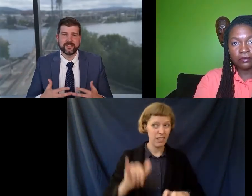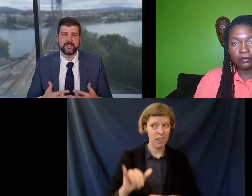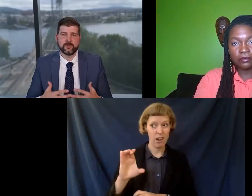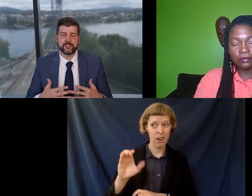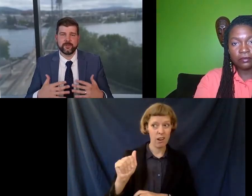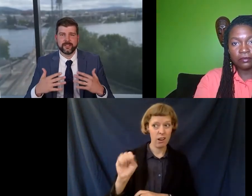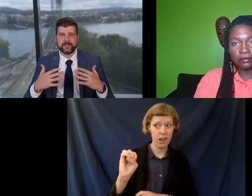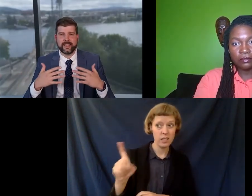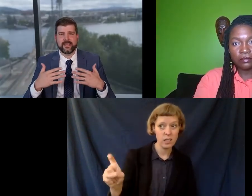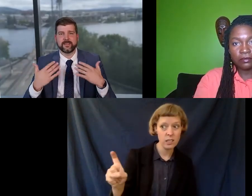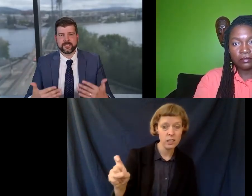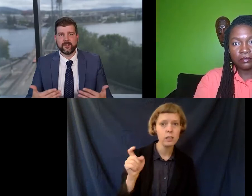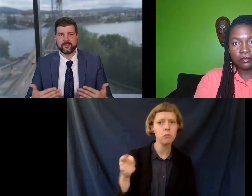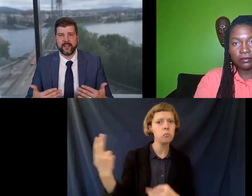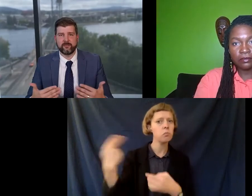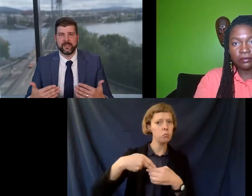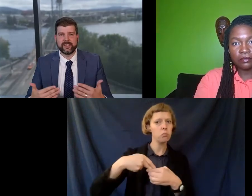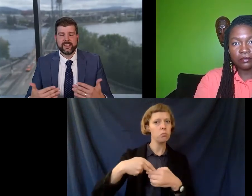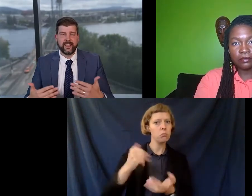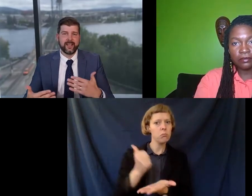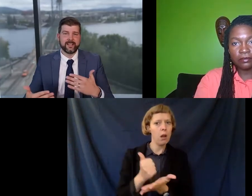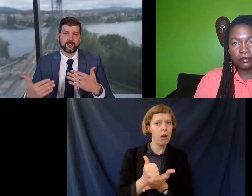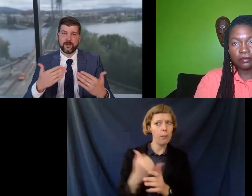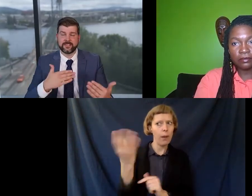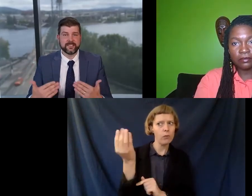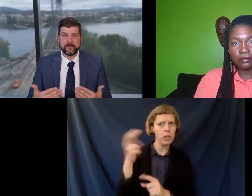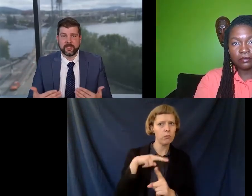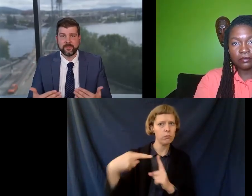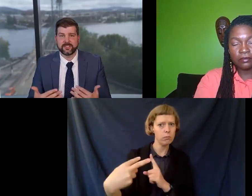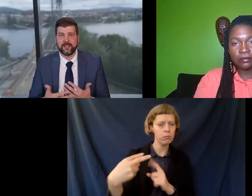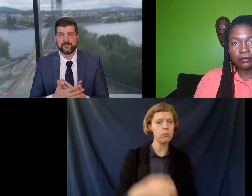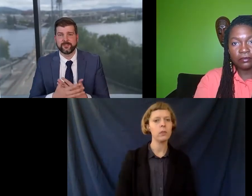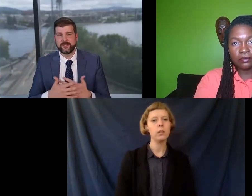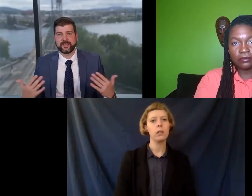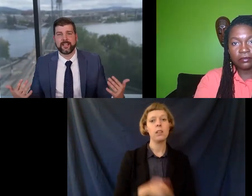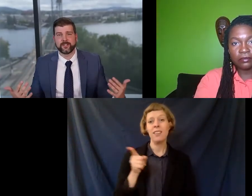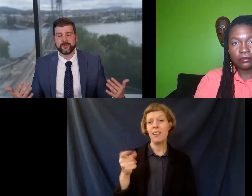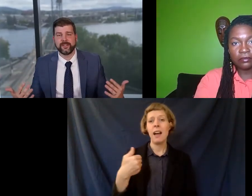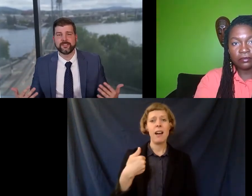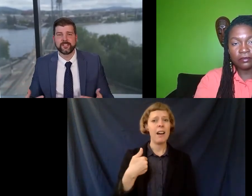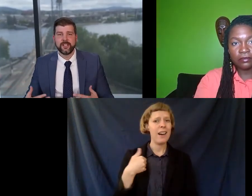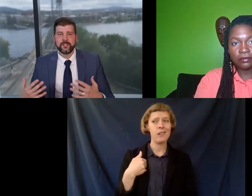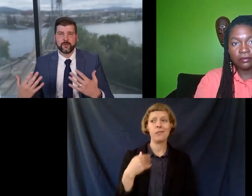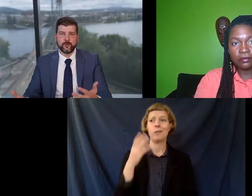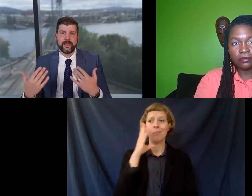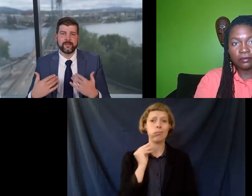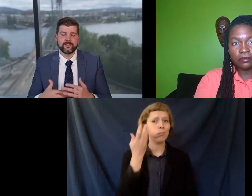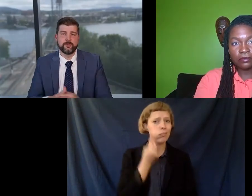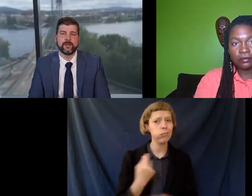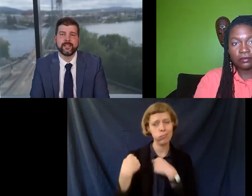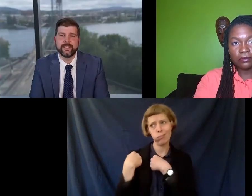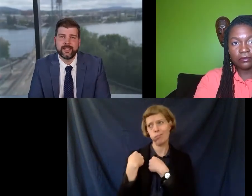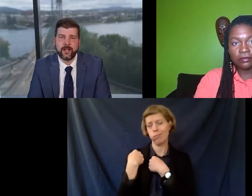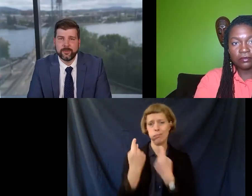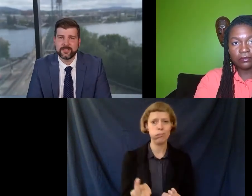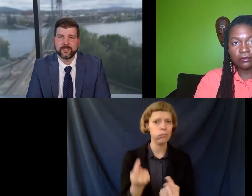in this situation because they themselves have been cross-examining police officers their entire careers. So who better to